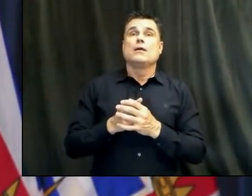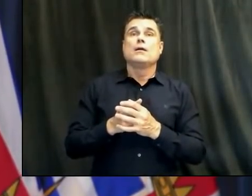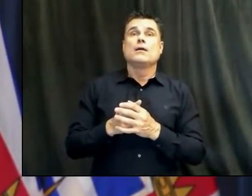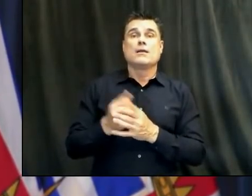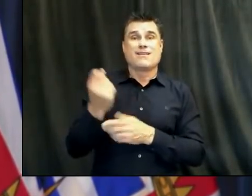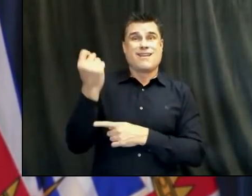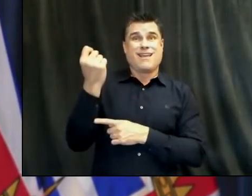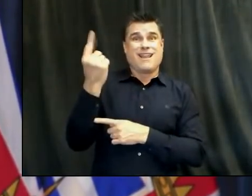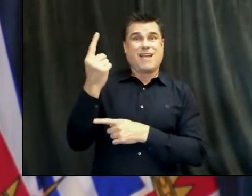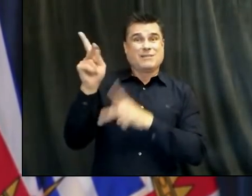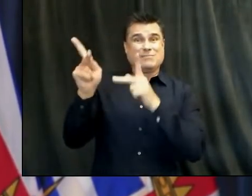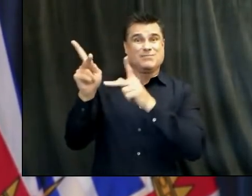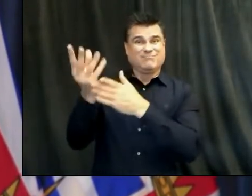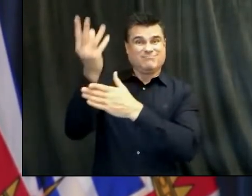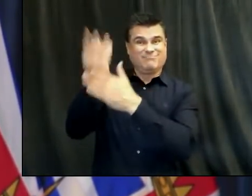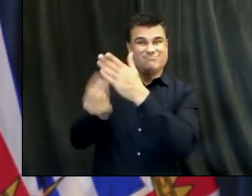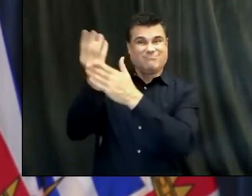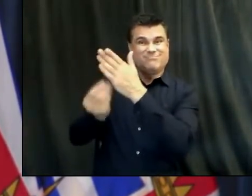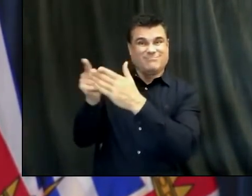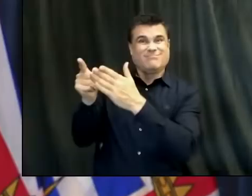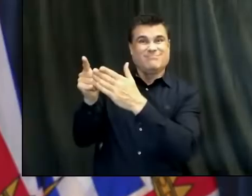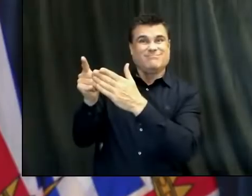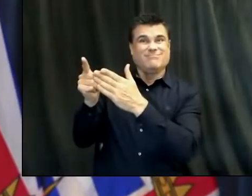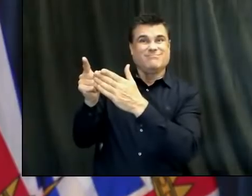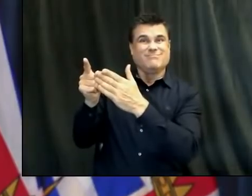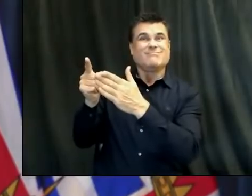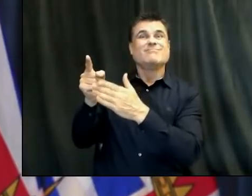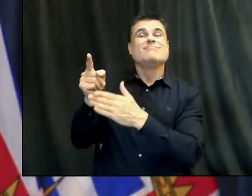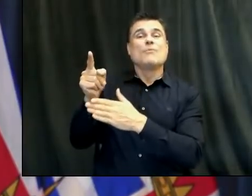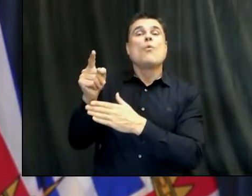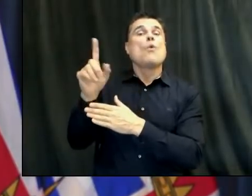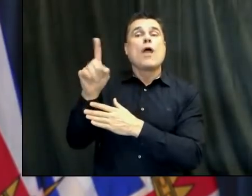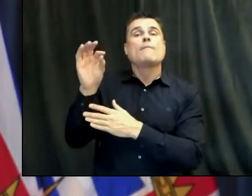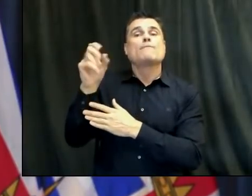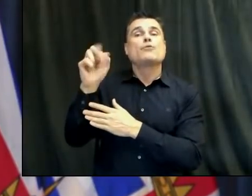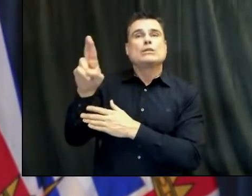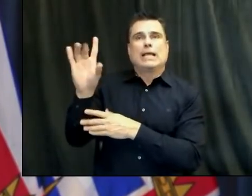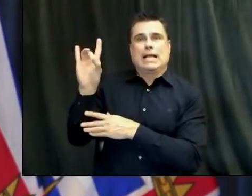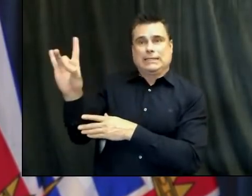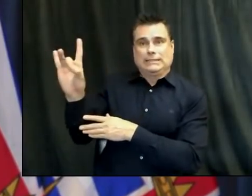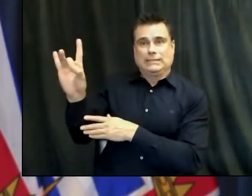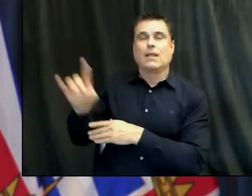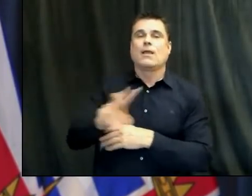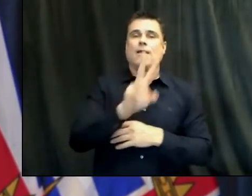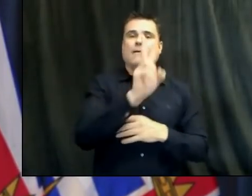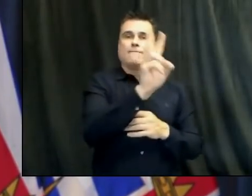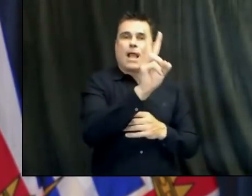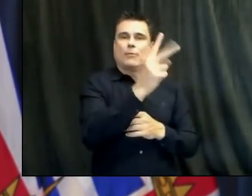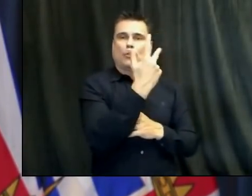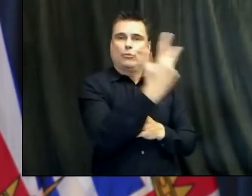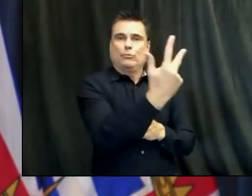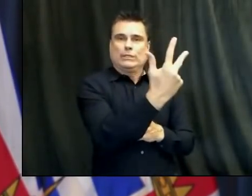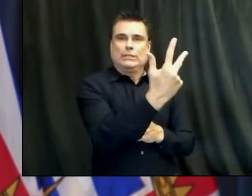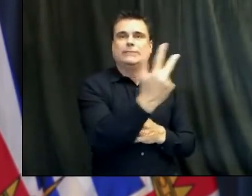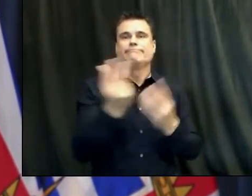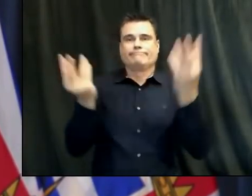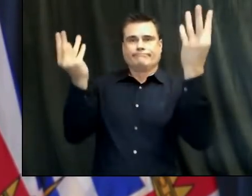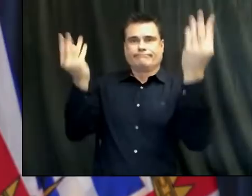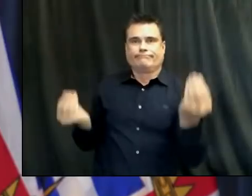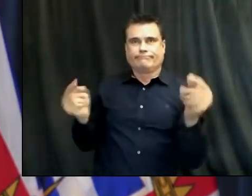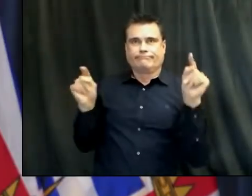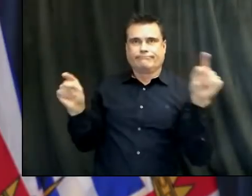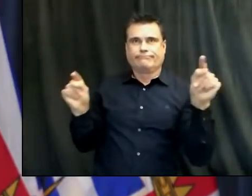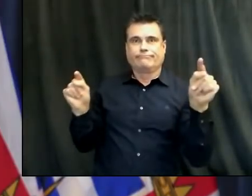families of the 11 people, 8 in Fraser Health and 3 in Vancouver Coastal Health, who passed away in the last 24 hours